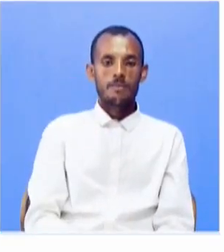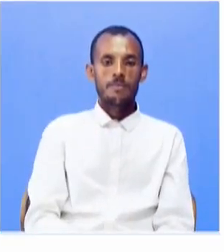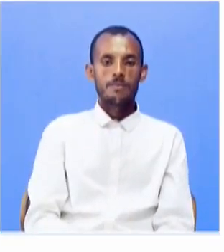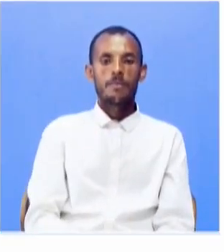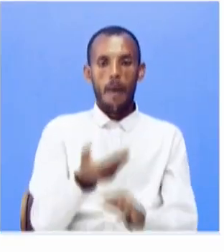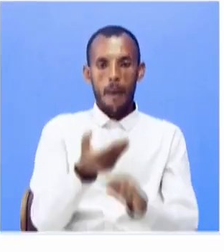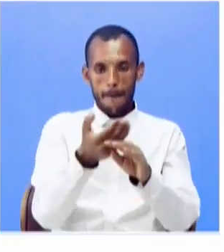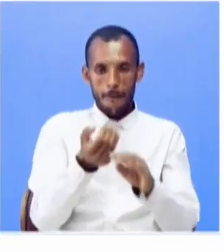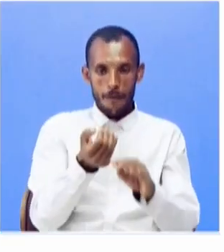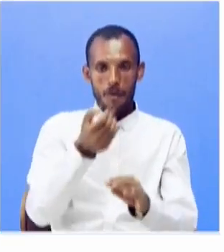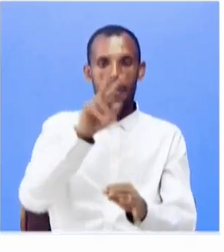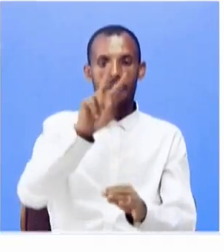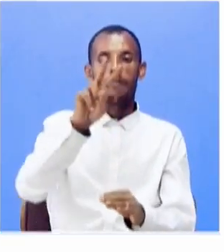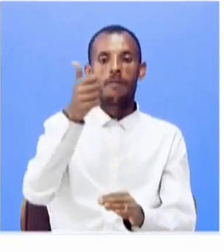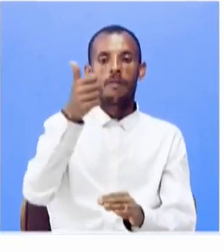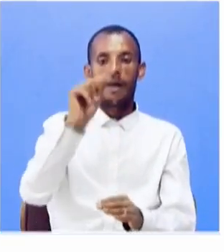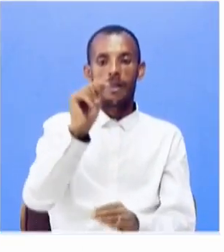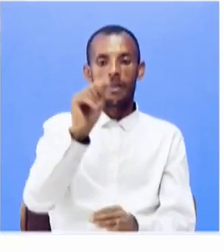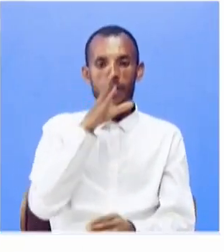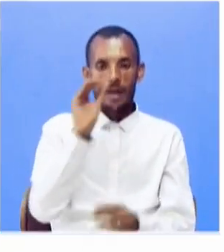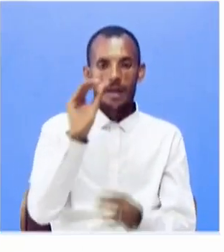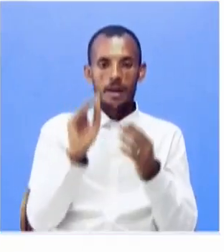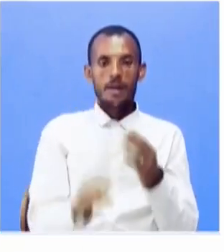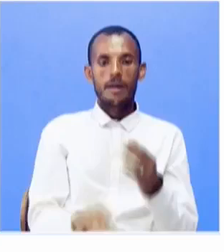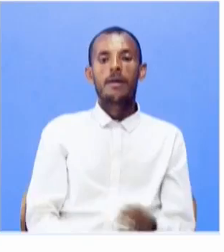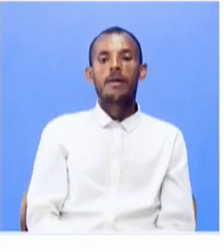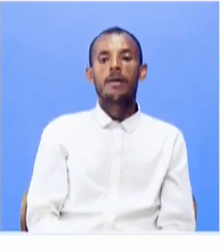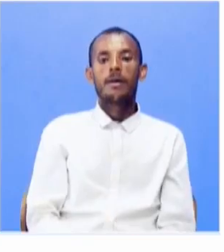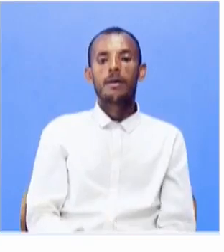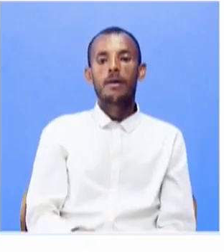before VAT and